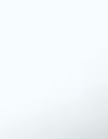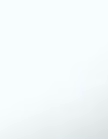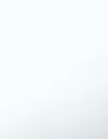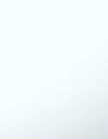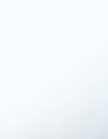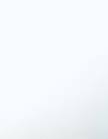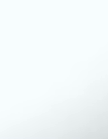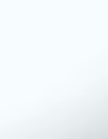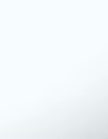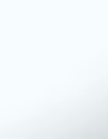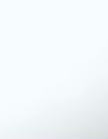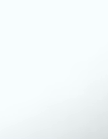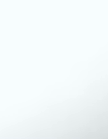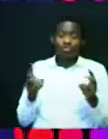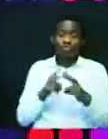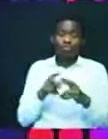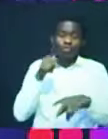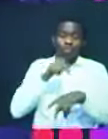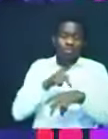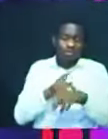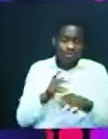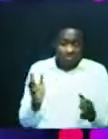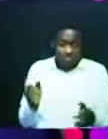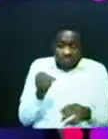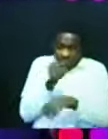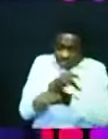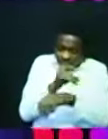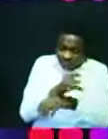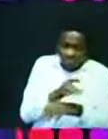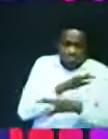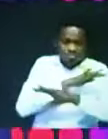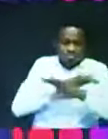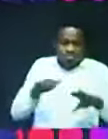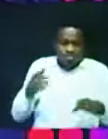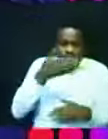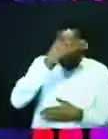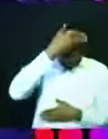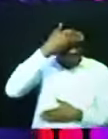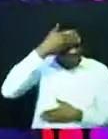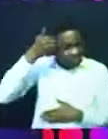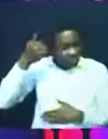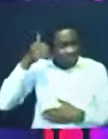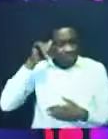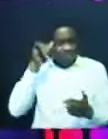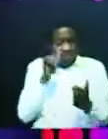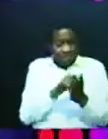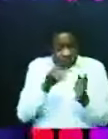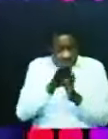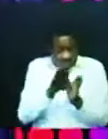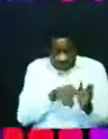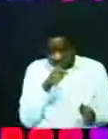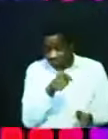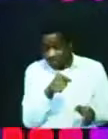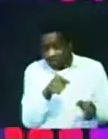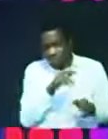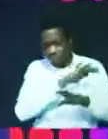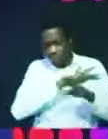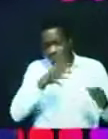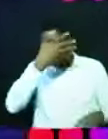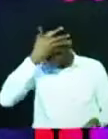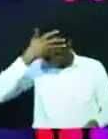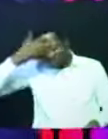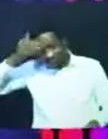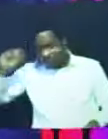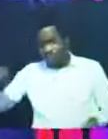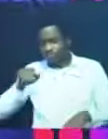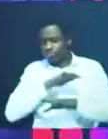And Paul is saying, under no circumstance should you forget that blessed book. Don't forget that blessed book